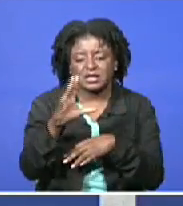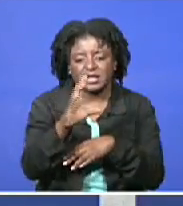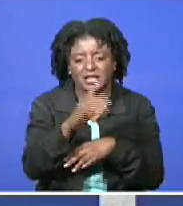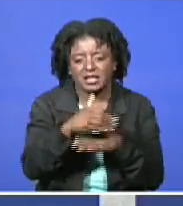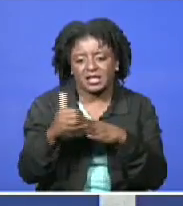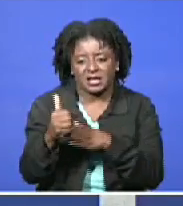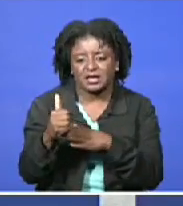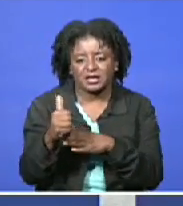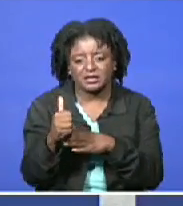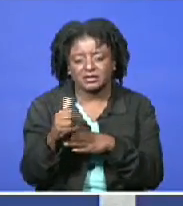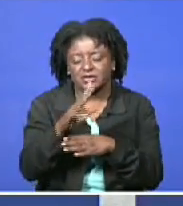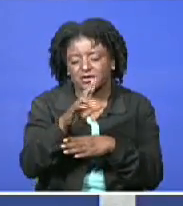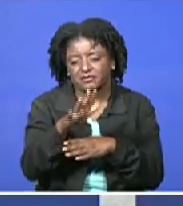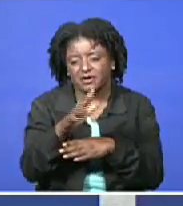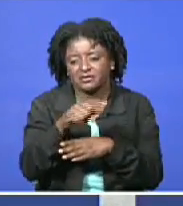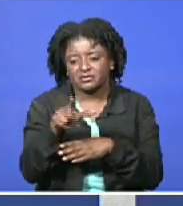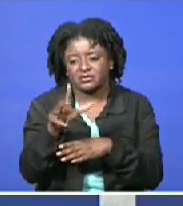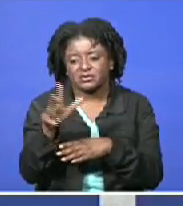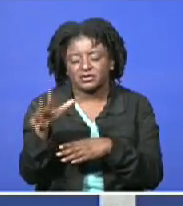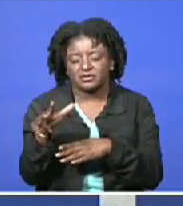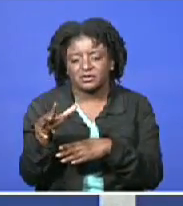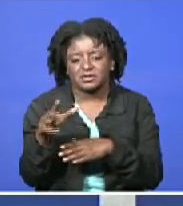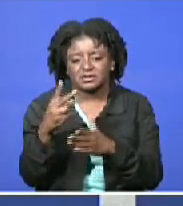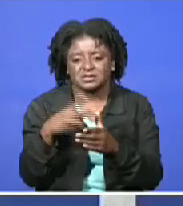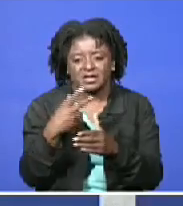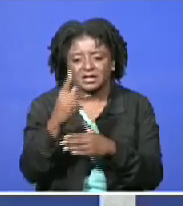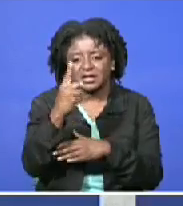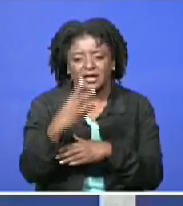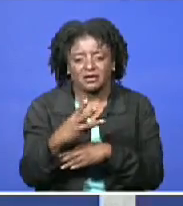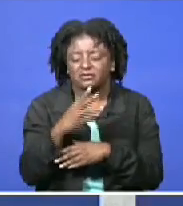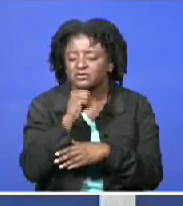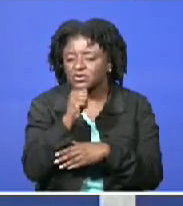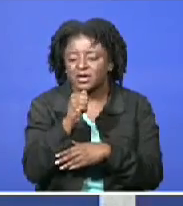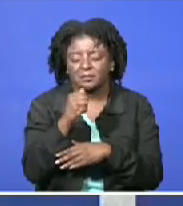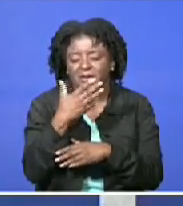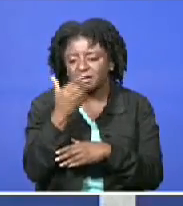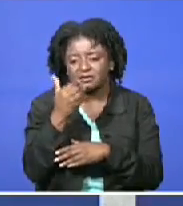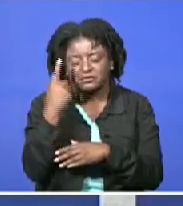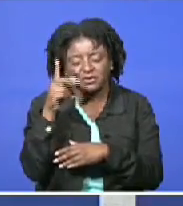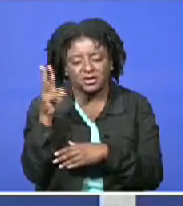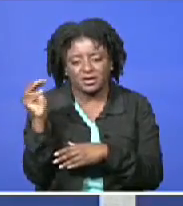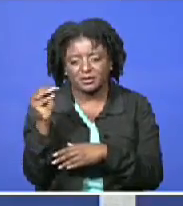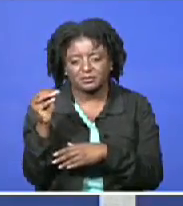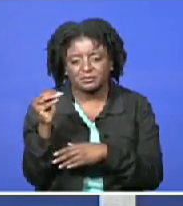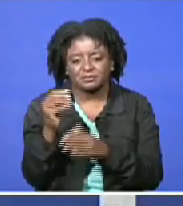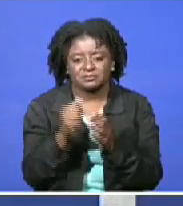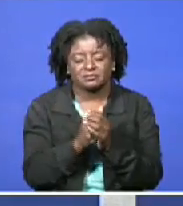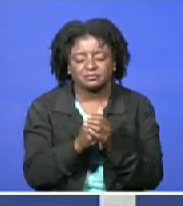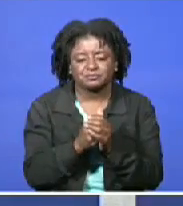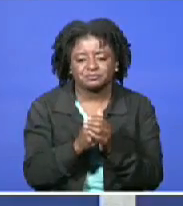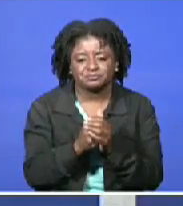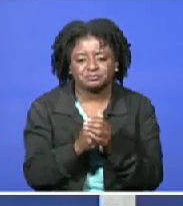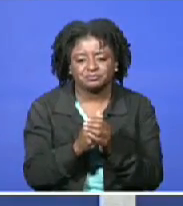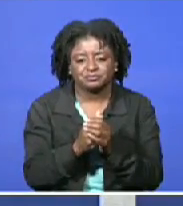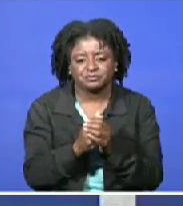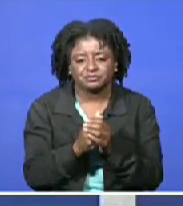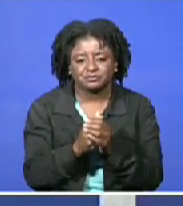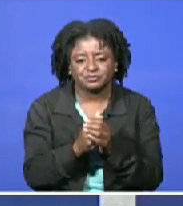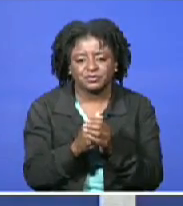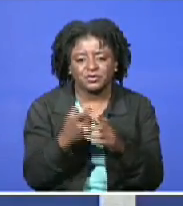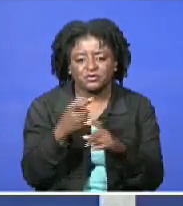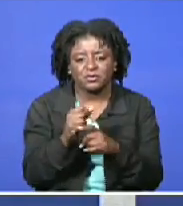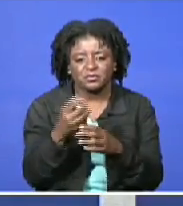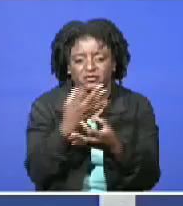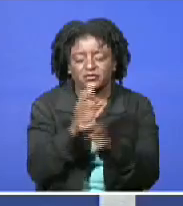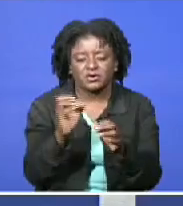break. Second half, not much better for the big man. He finished up with 10 points on 4 of 14 from the field and 2 of 6 from behind, actually from the free throw